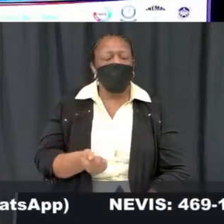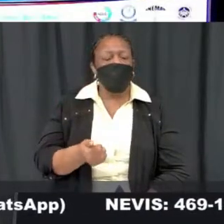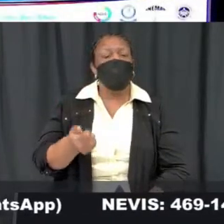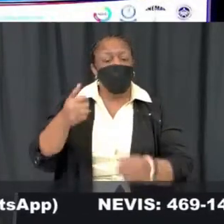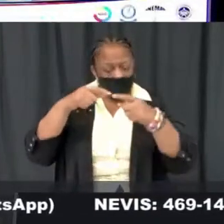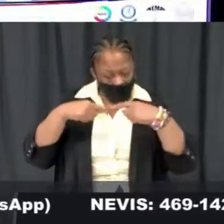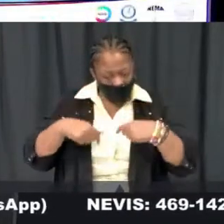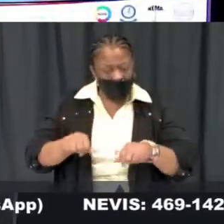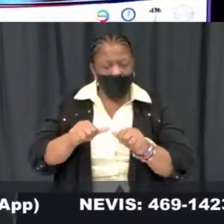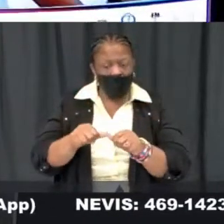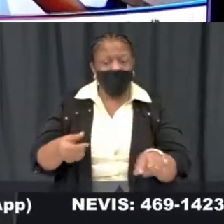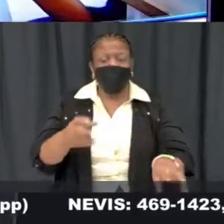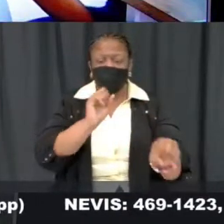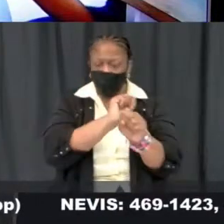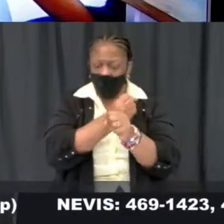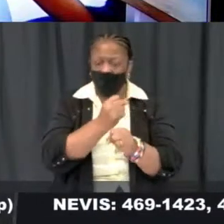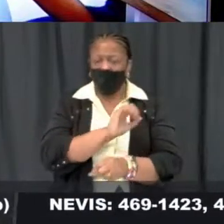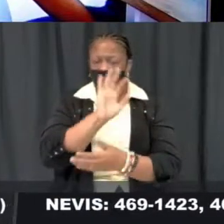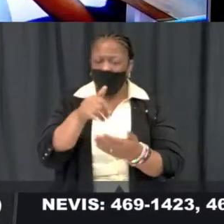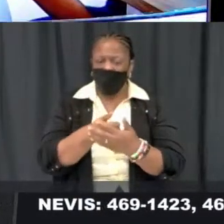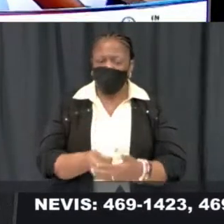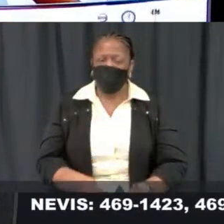against these individuals.